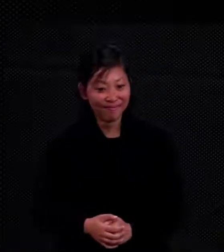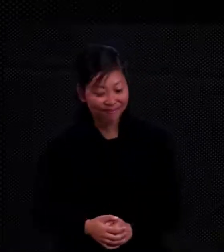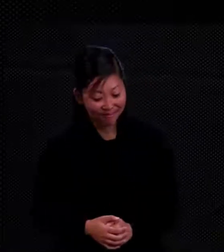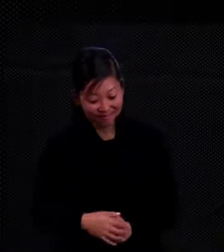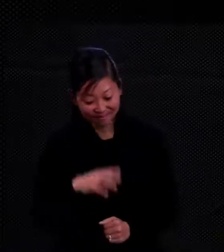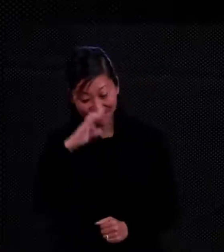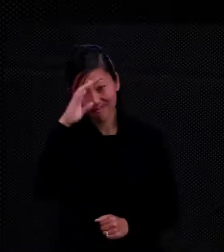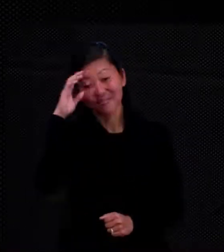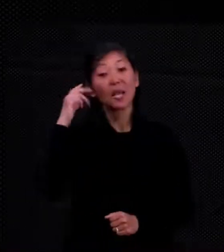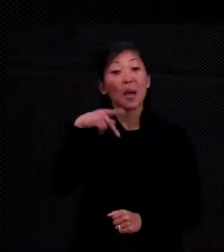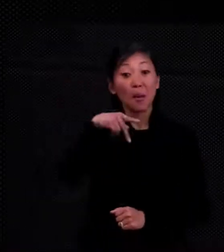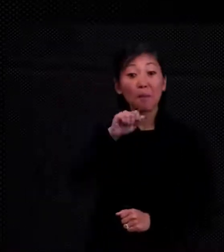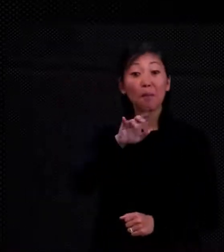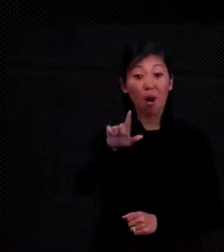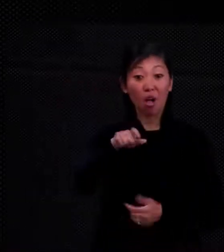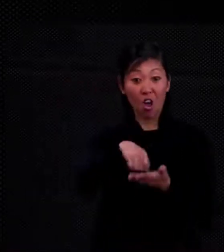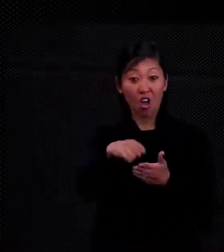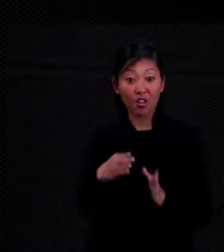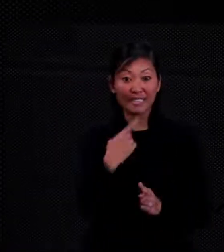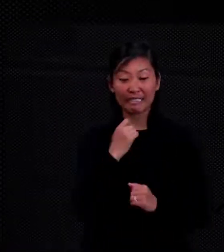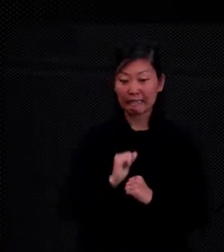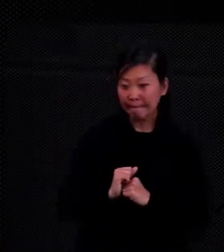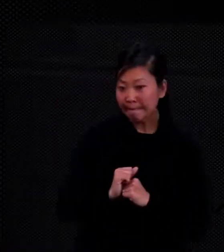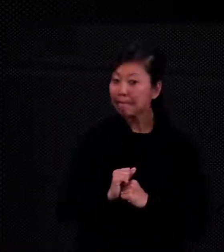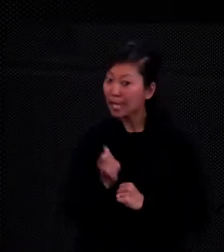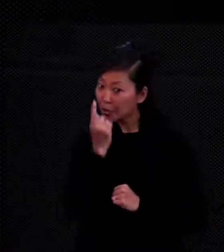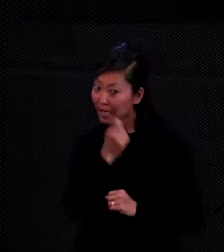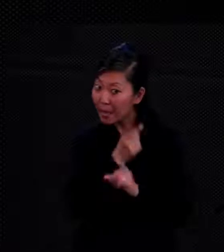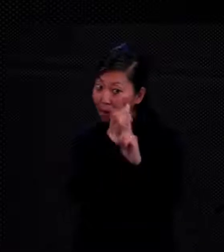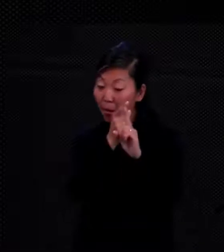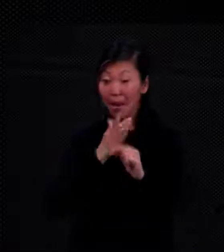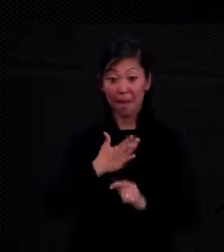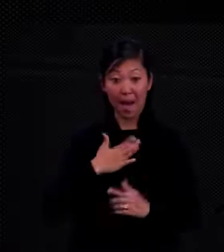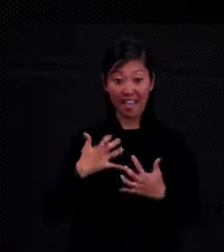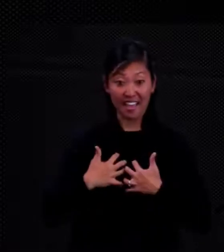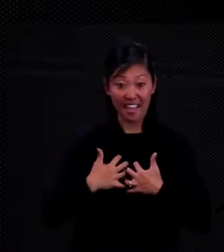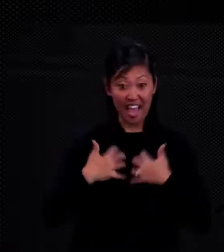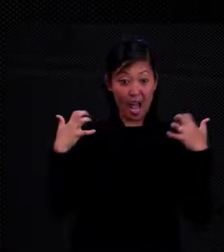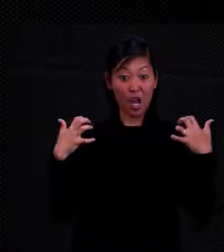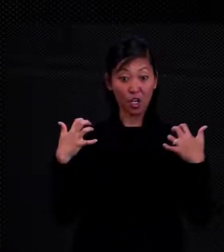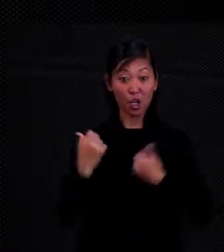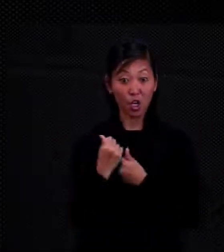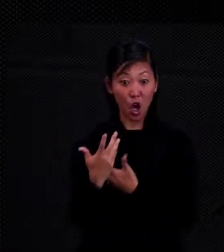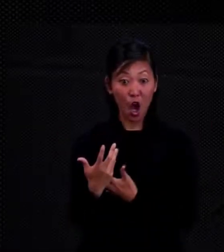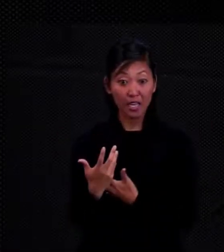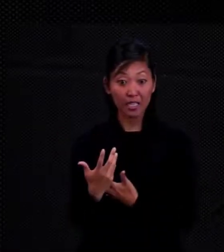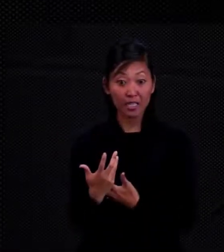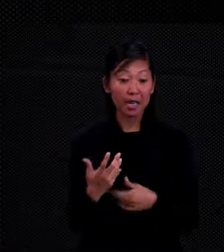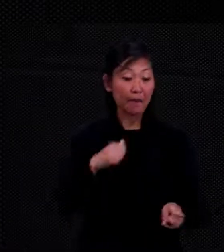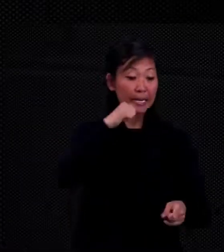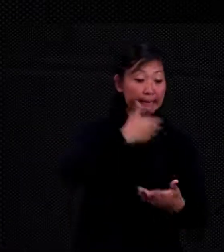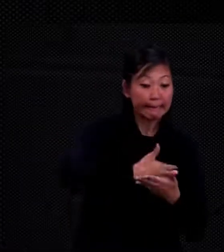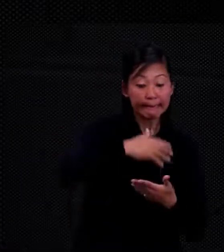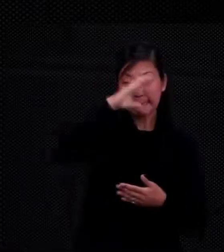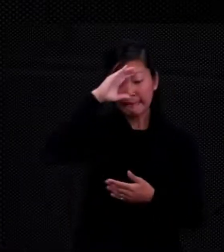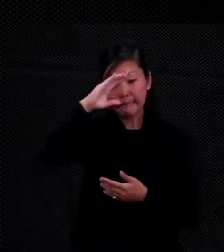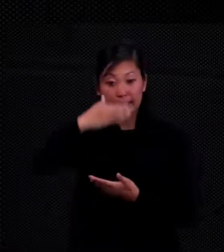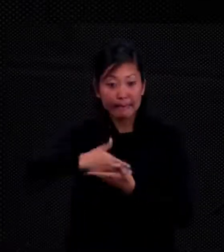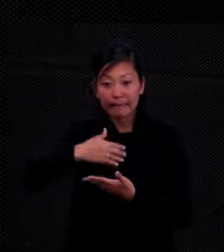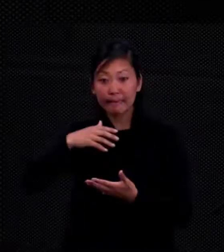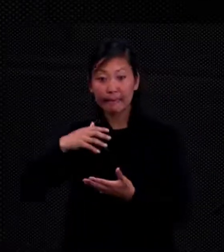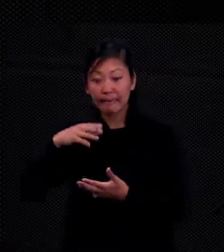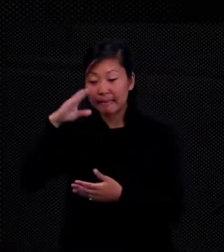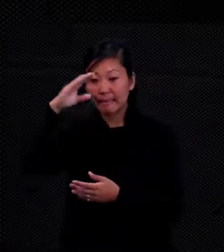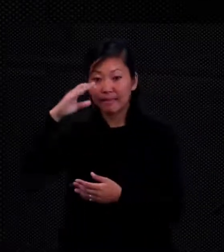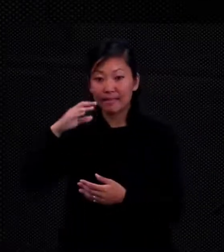He writes, "Don't miss the point of this story. My anger was not caused by the people and situations I encountered.